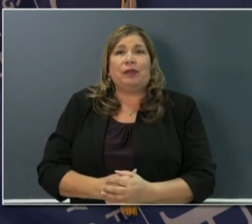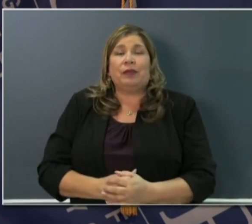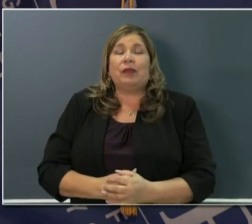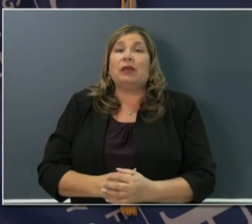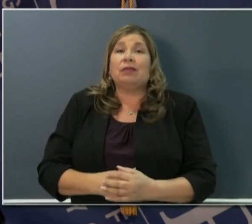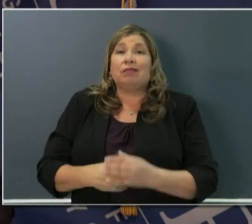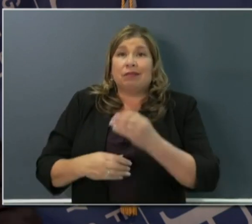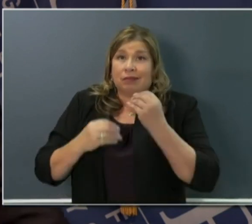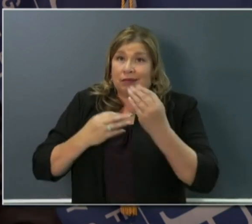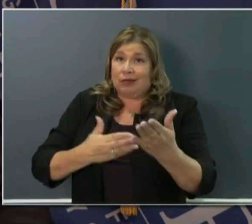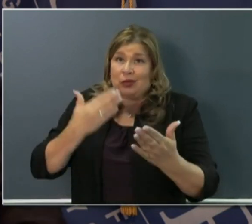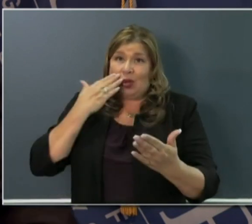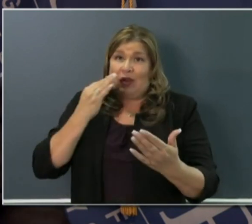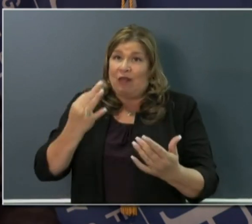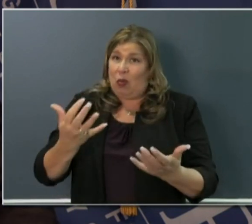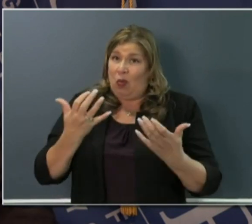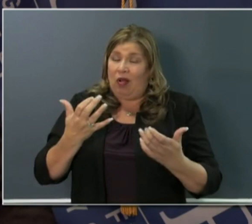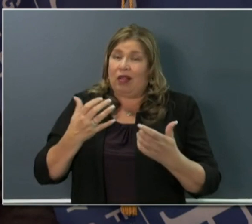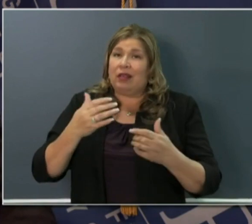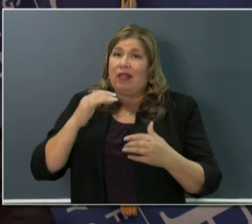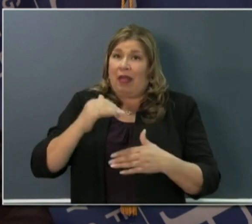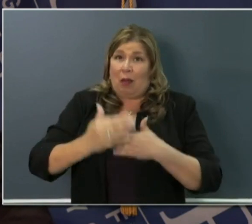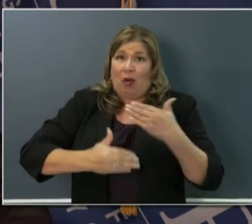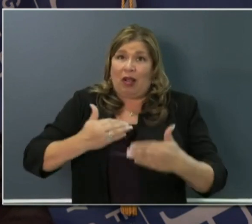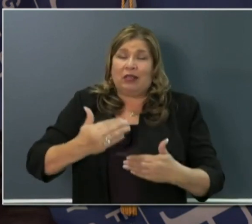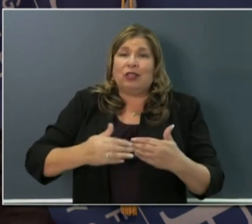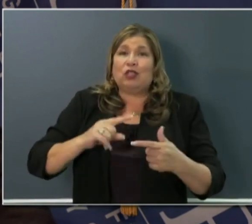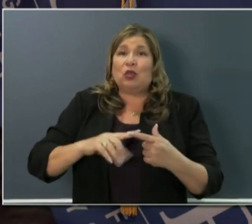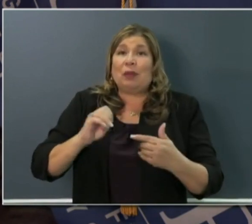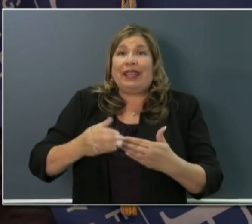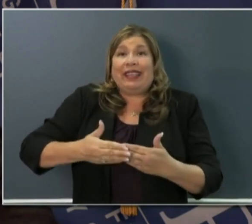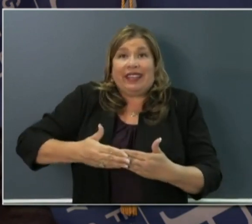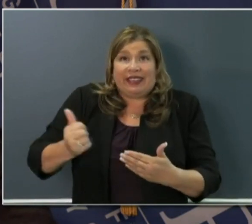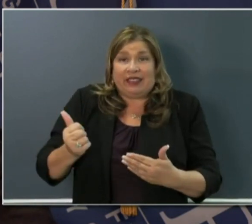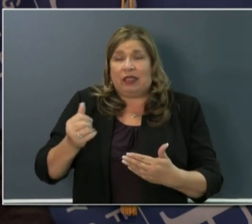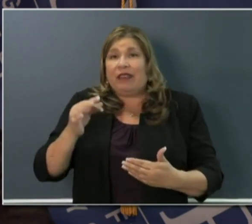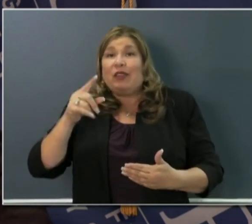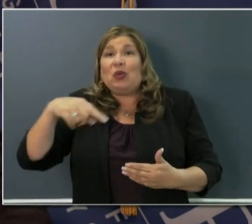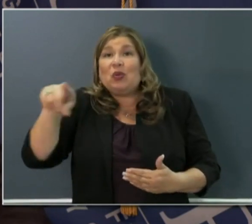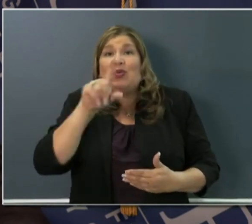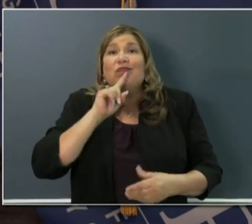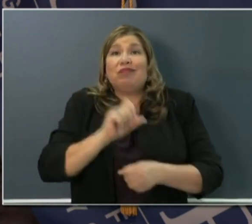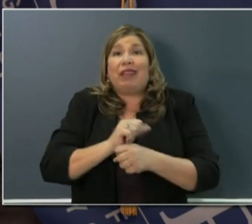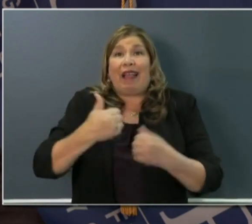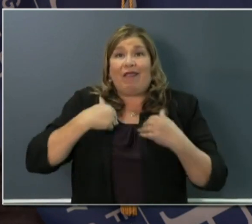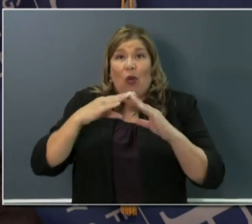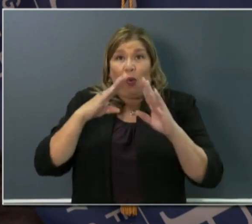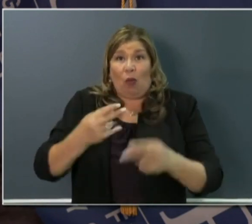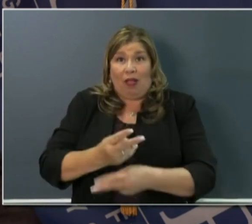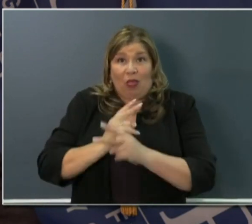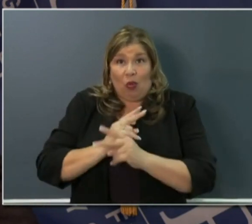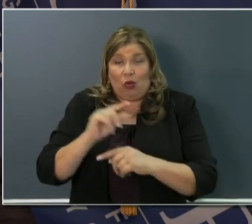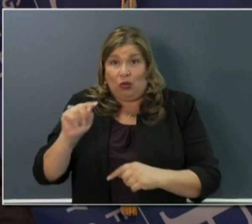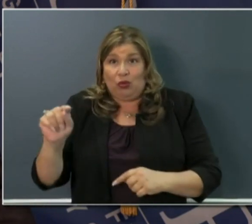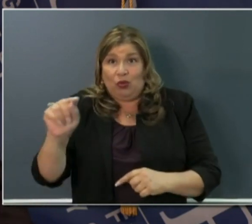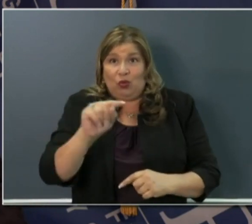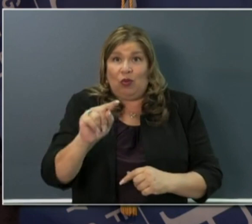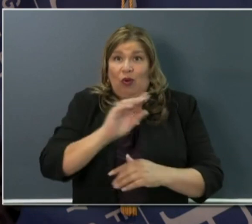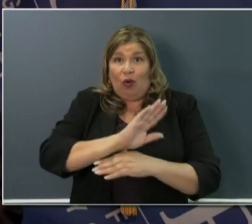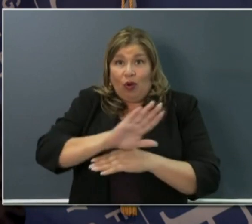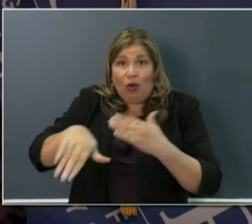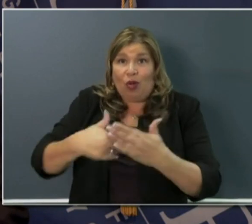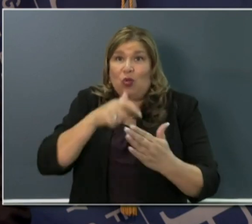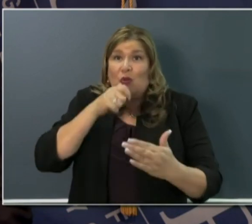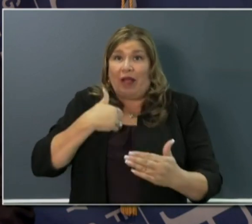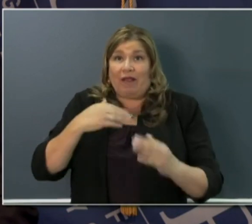process, let me encourage you as a consumer that may be hearing this or reading about it, if every single person with a residential